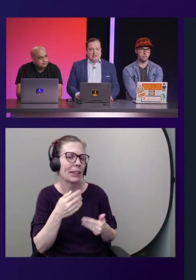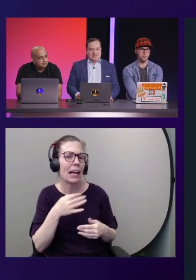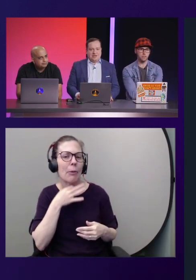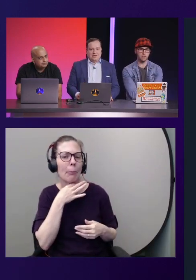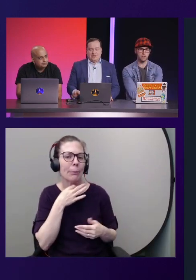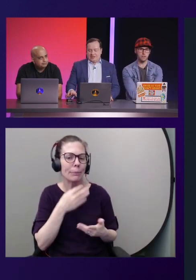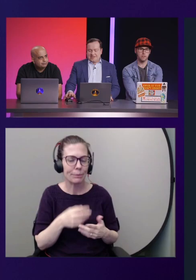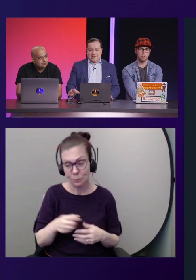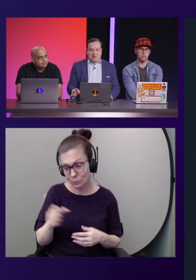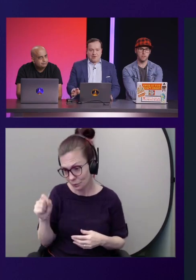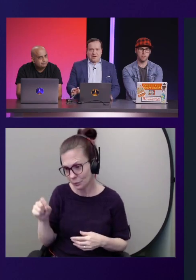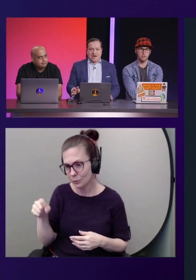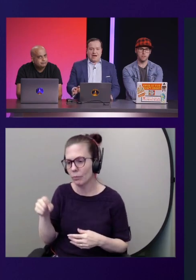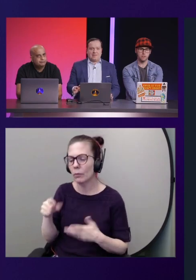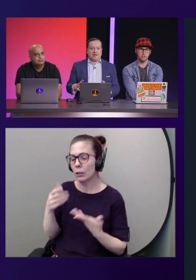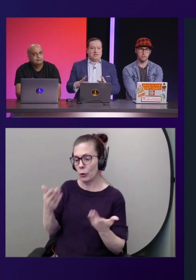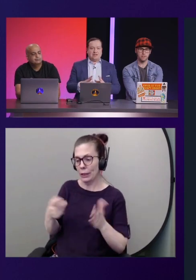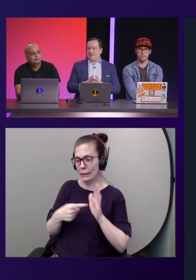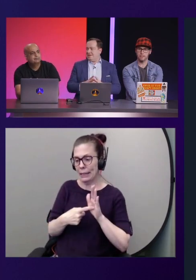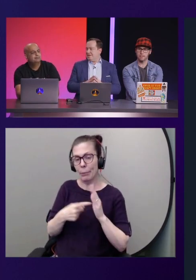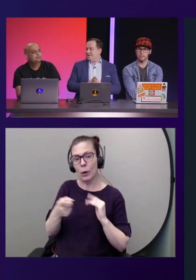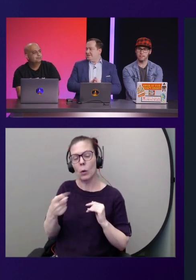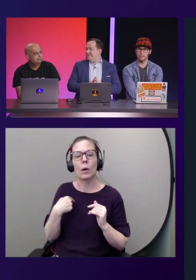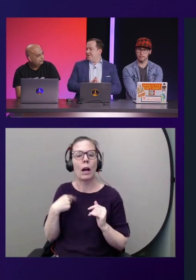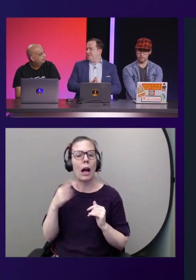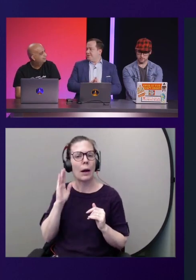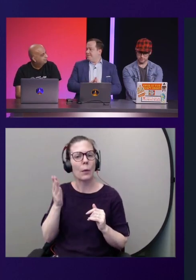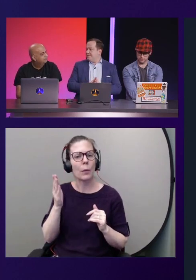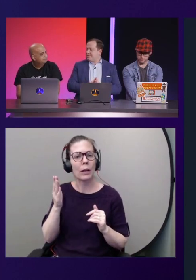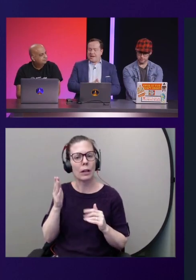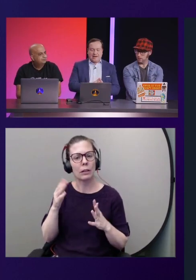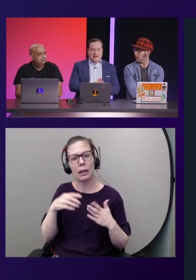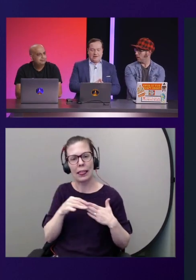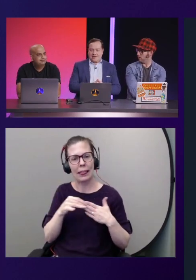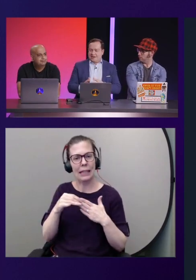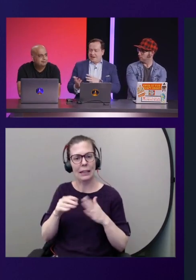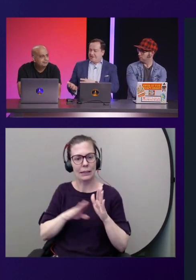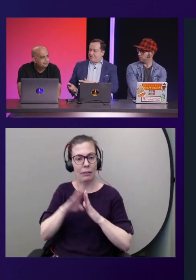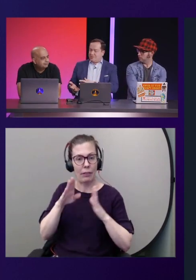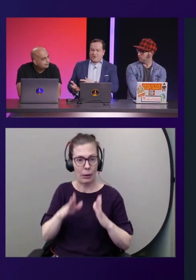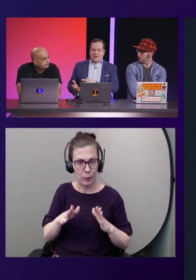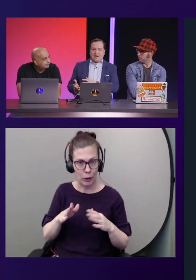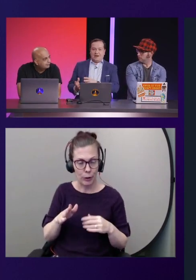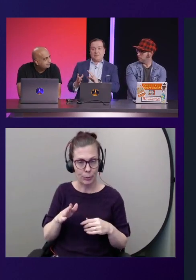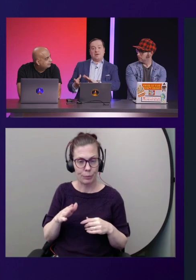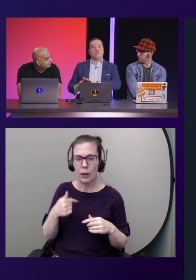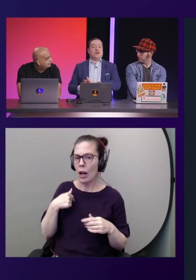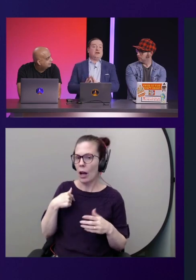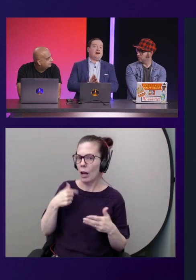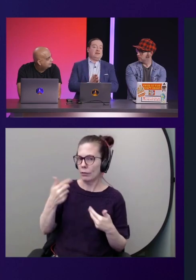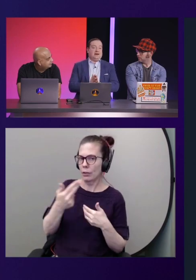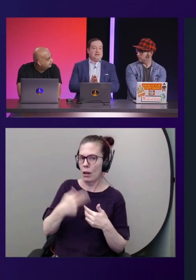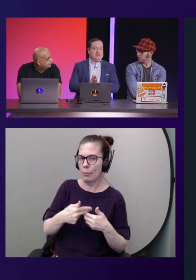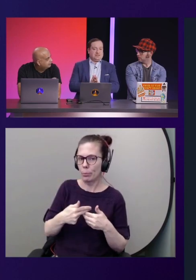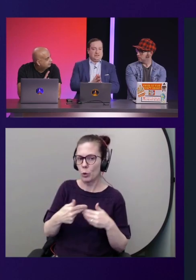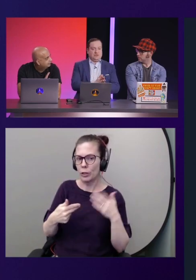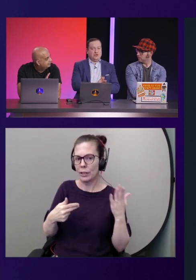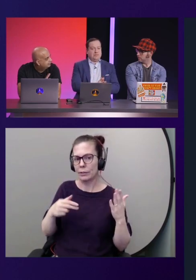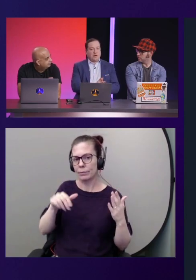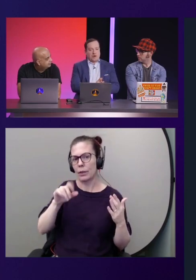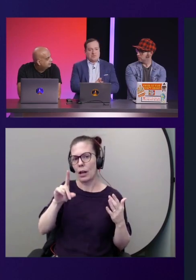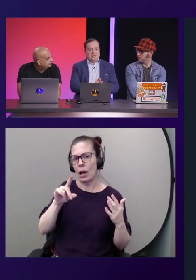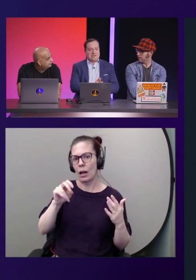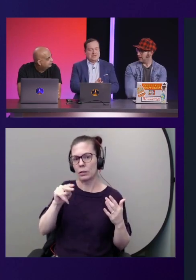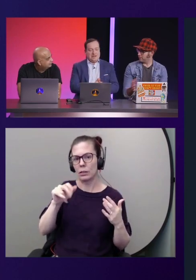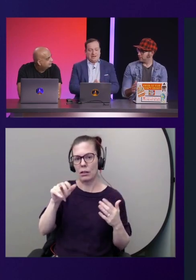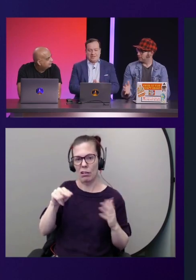right, so in this demo, I'm going to be the lead developer. And I'm onboarding Adnan to join